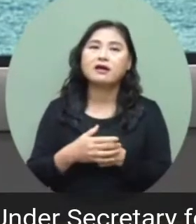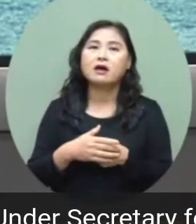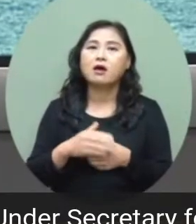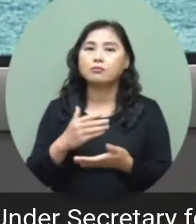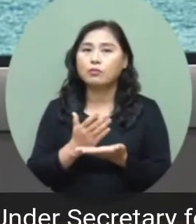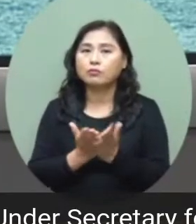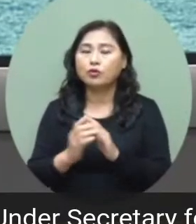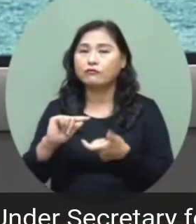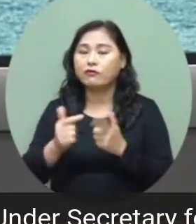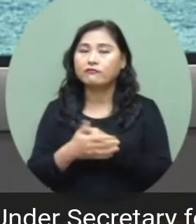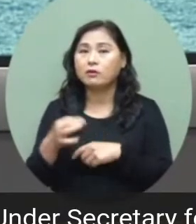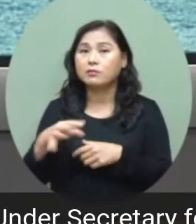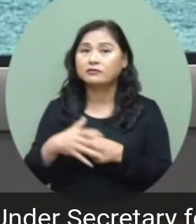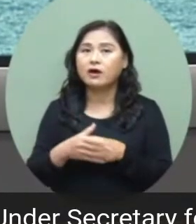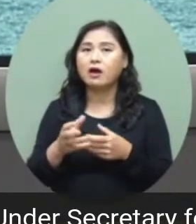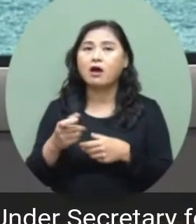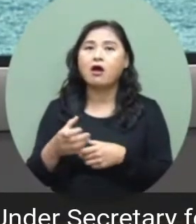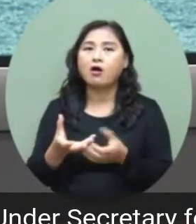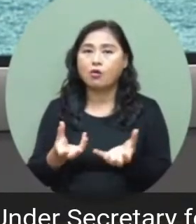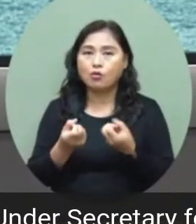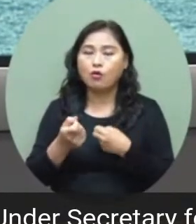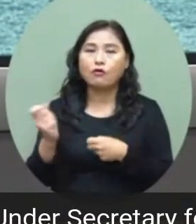680 service points.